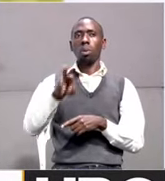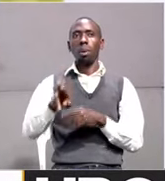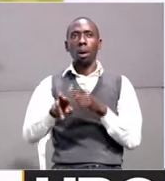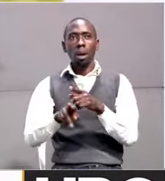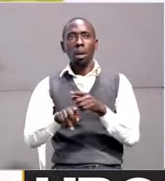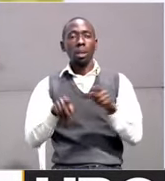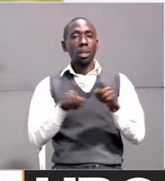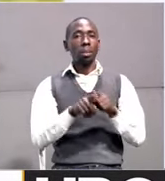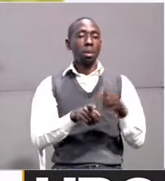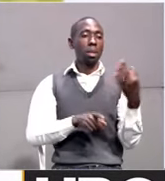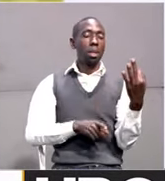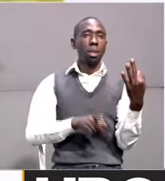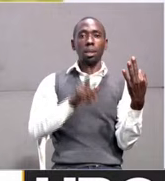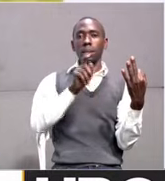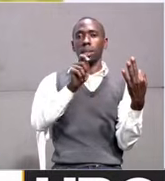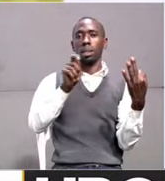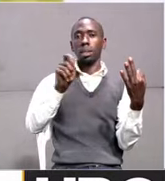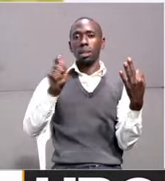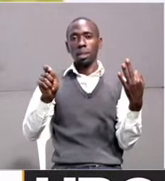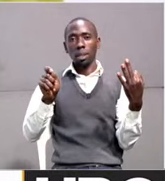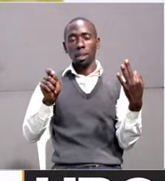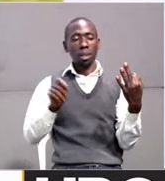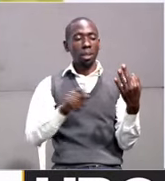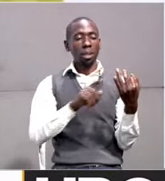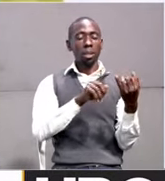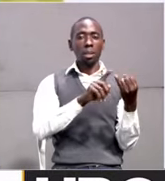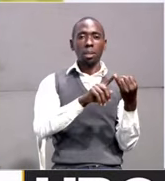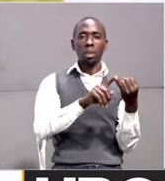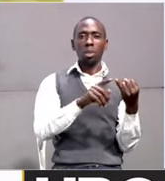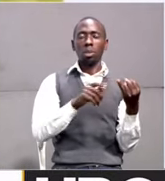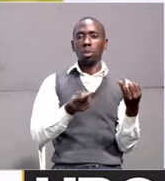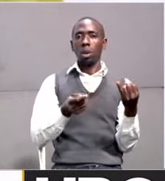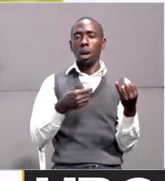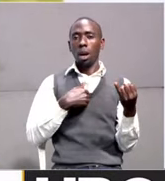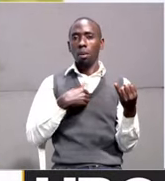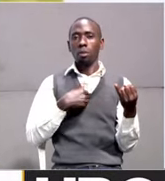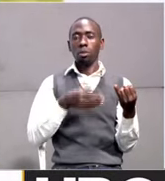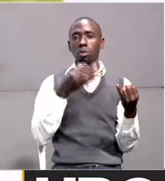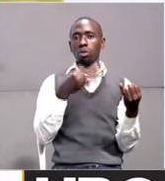and the three T's, tea, tobacco, and tourism.